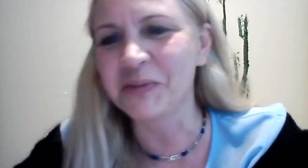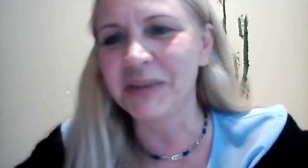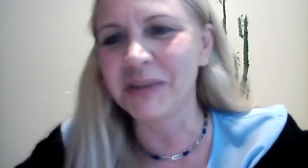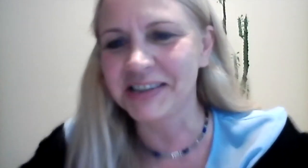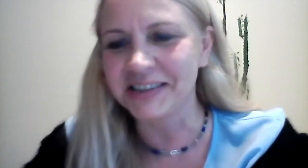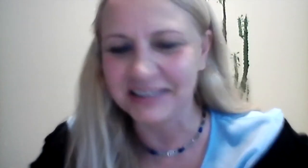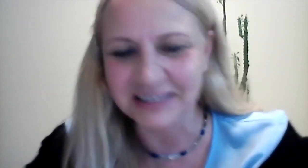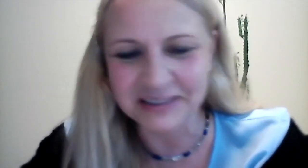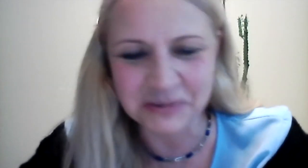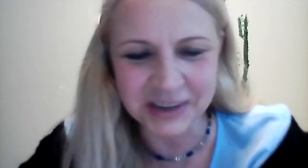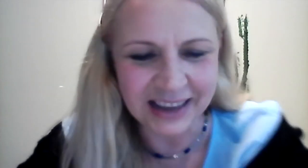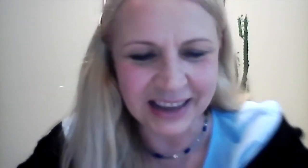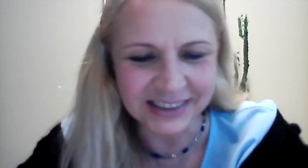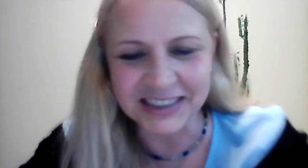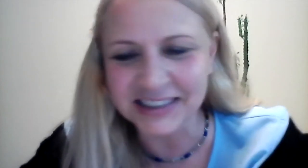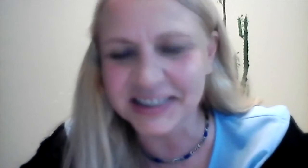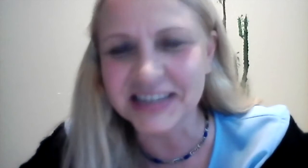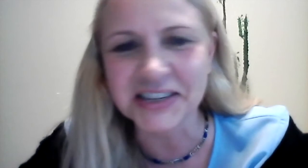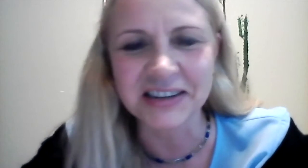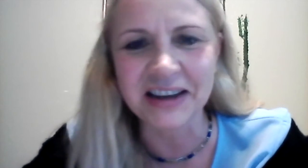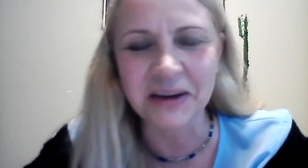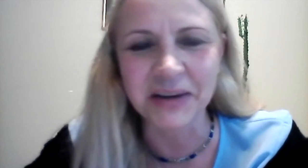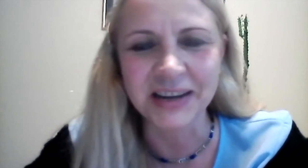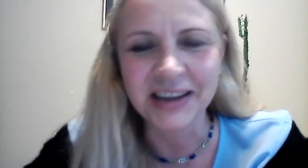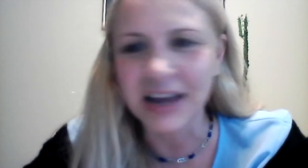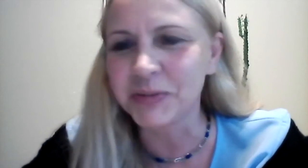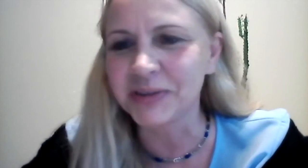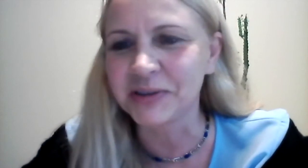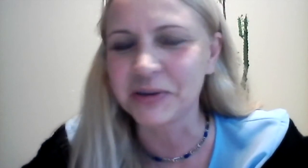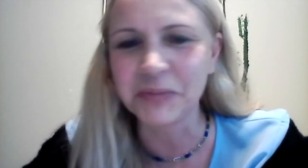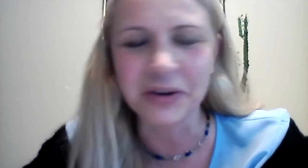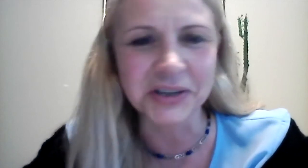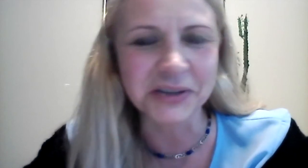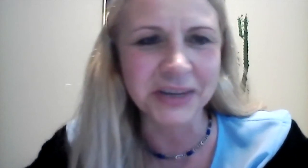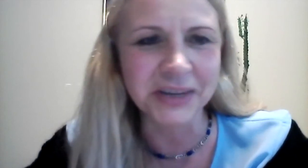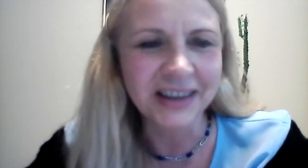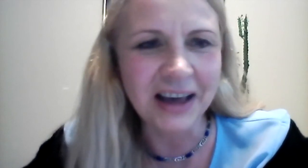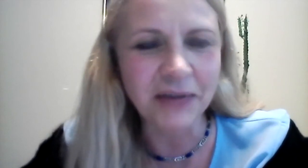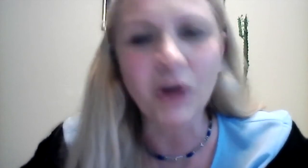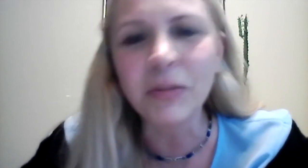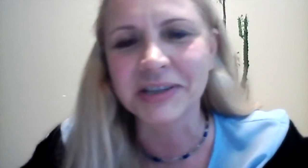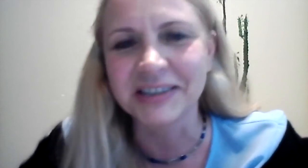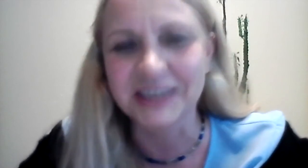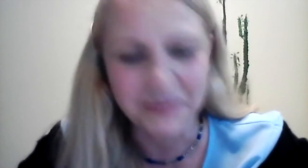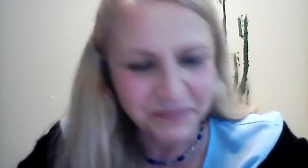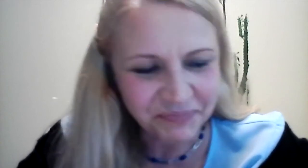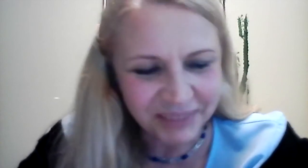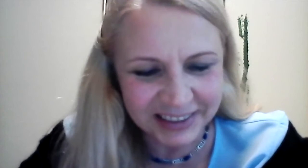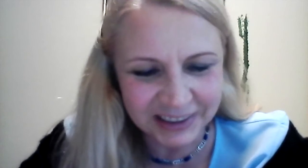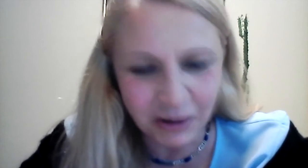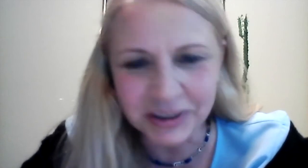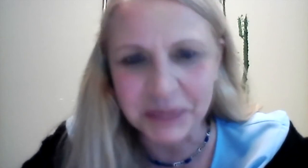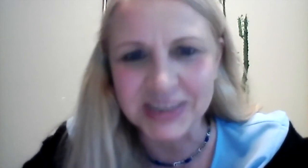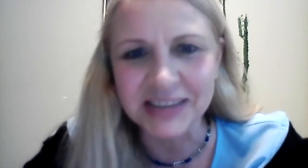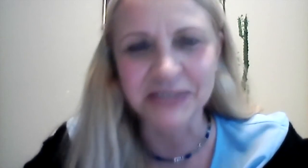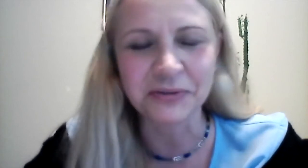so much. We had a great discussion in our expert group because we have almost